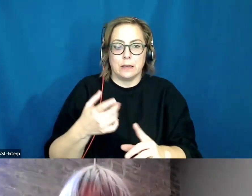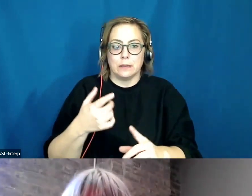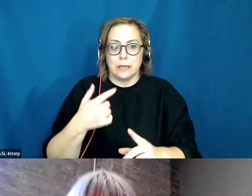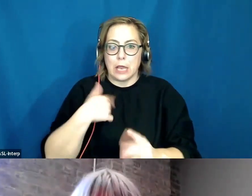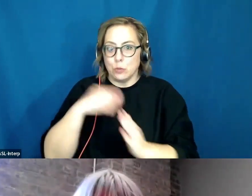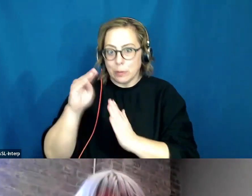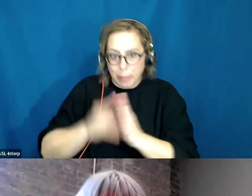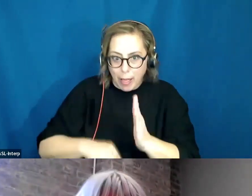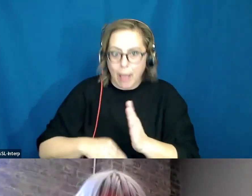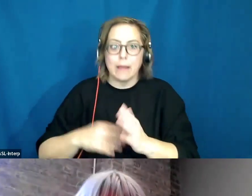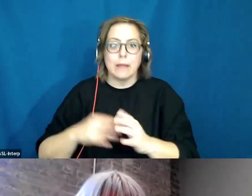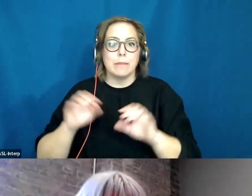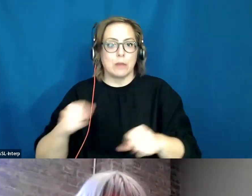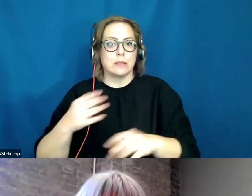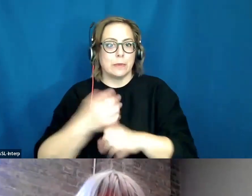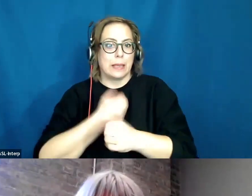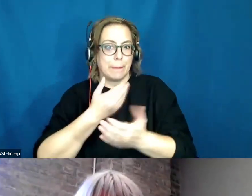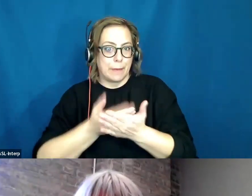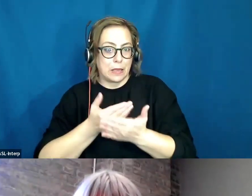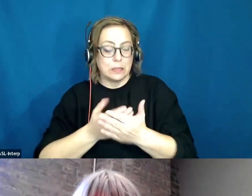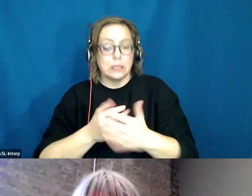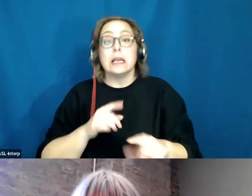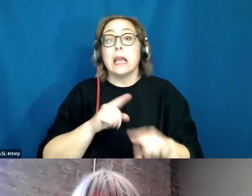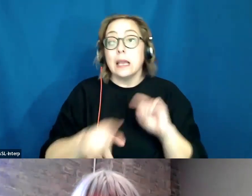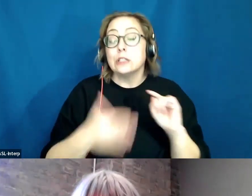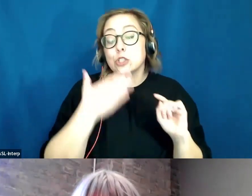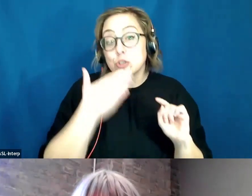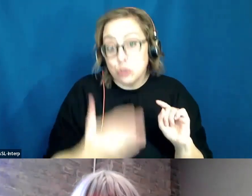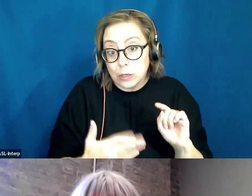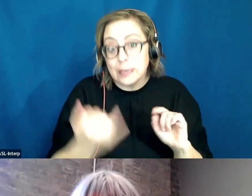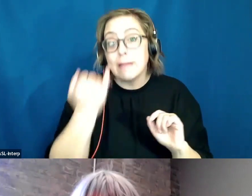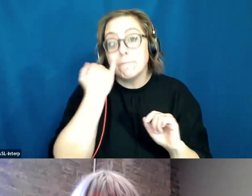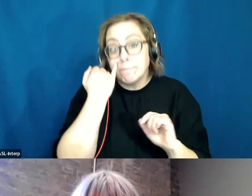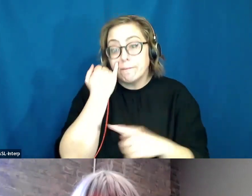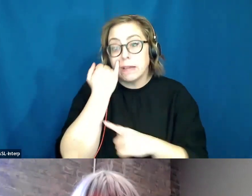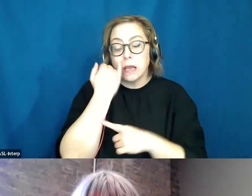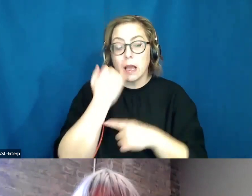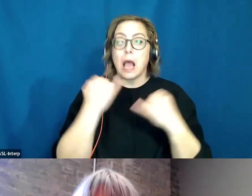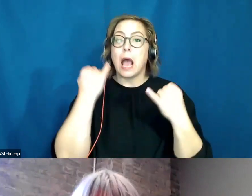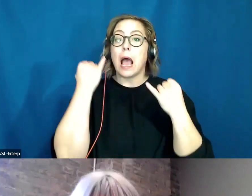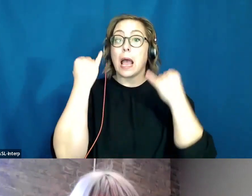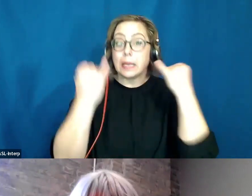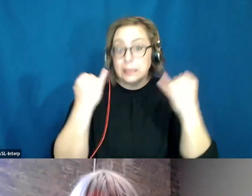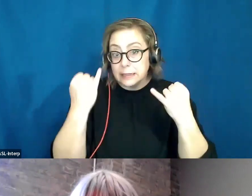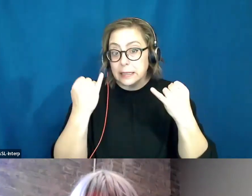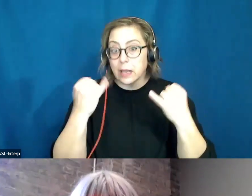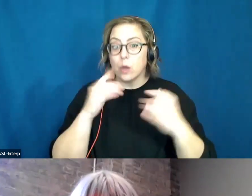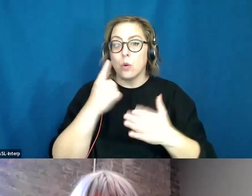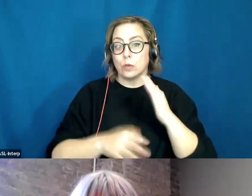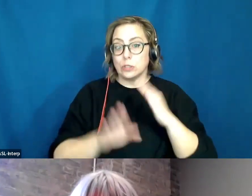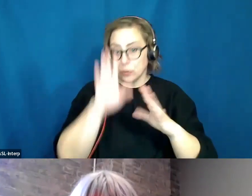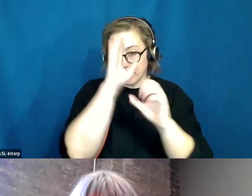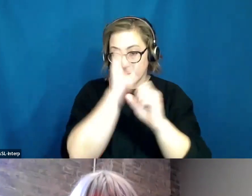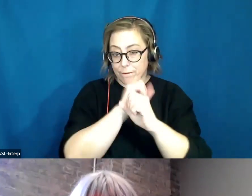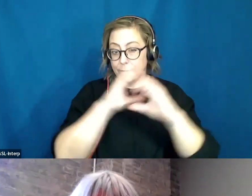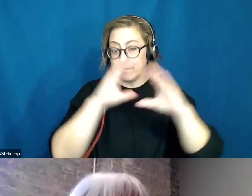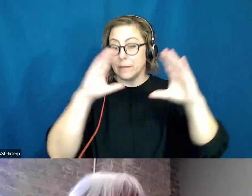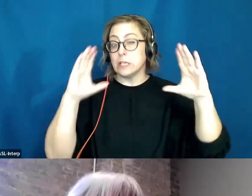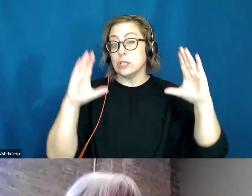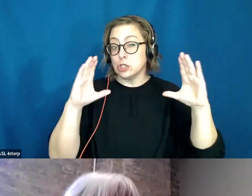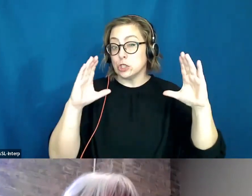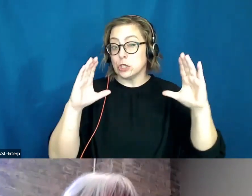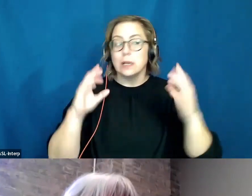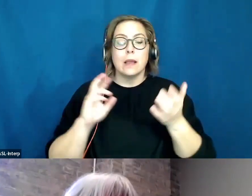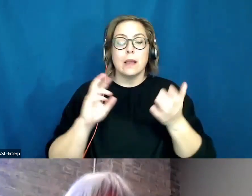Mhm. It's good if you have an idea of what you're hoping to learn, but you don't have to have an outcome